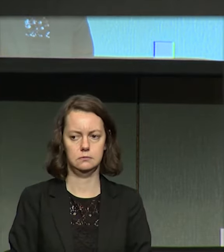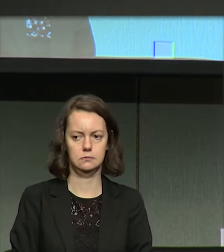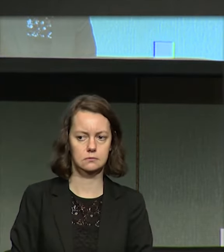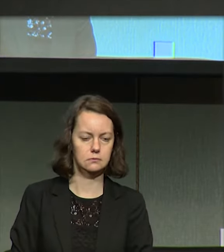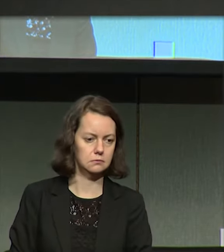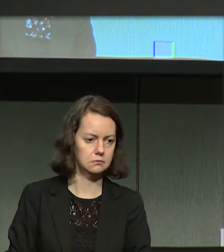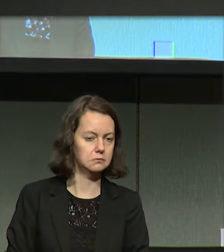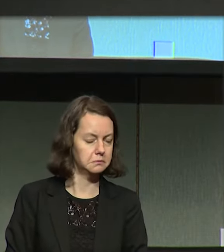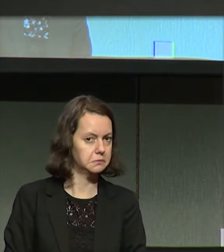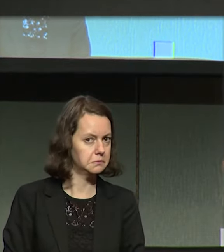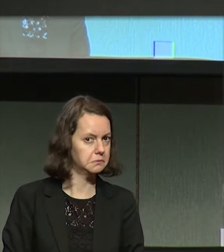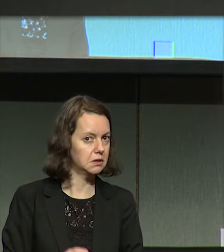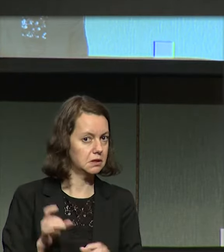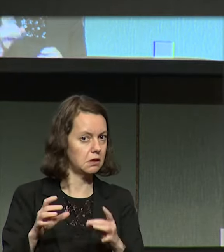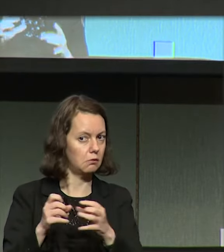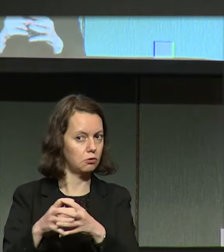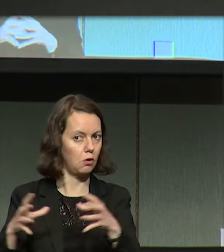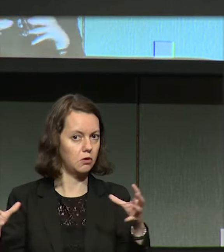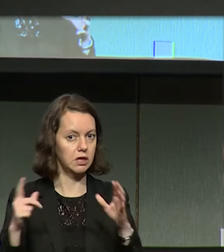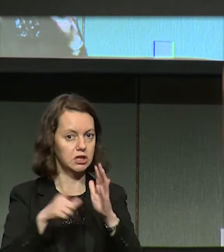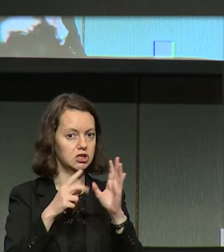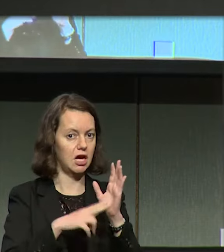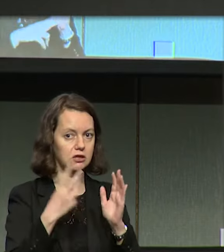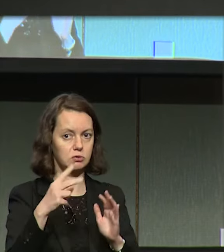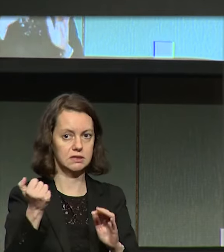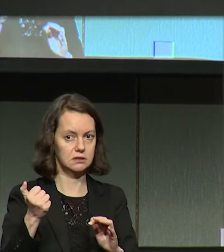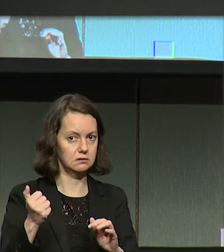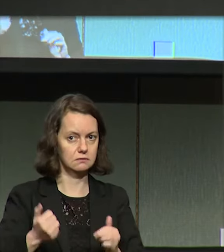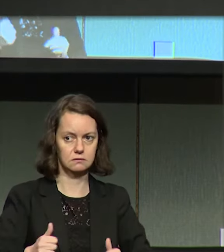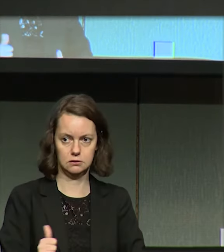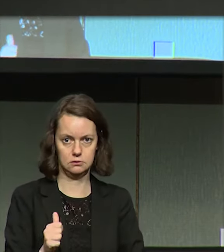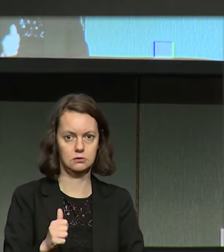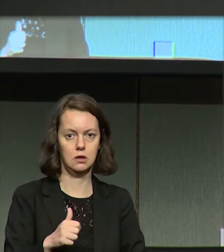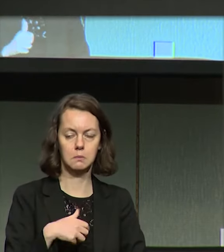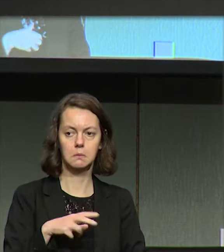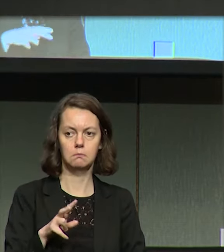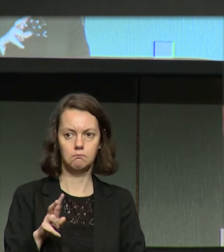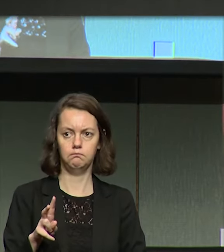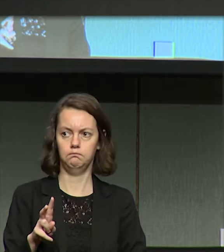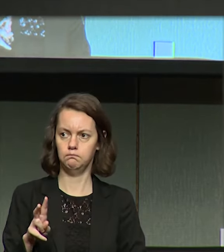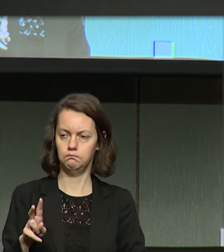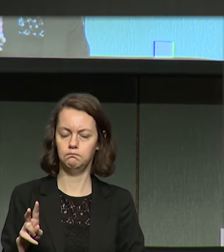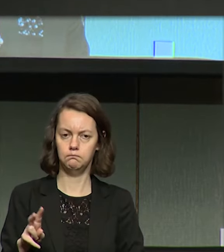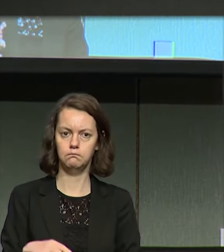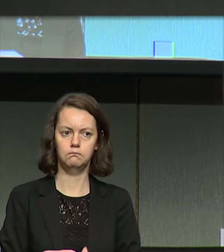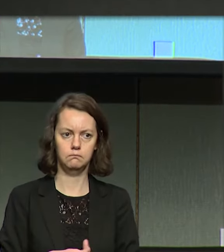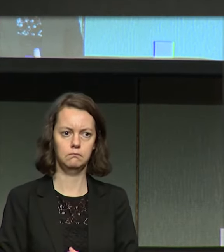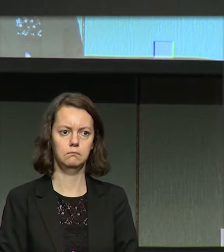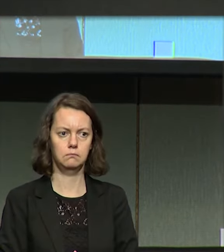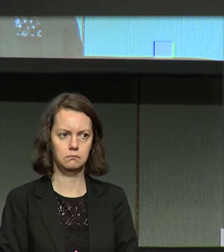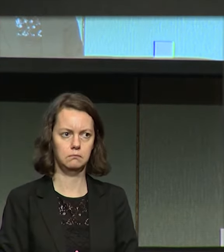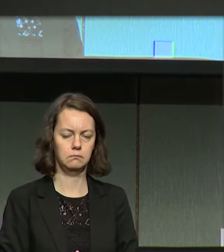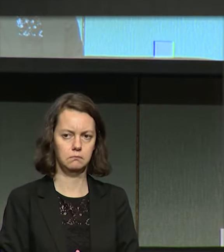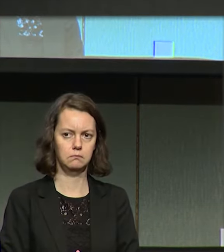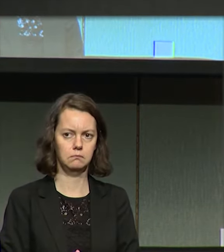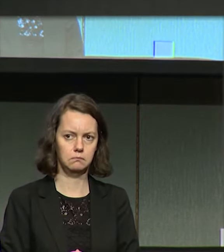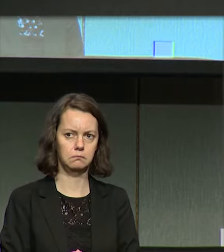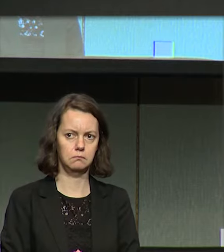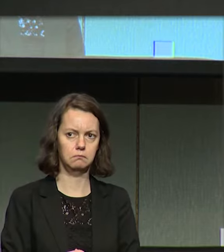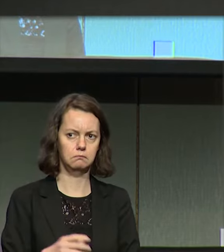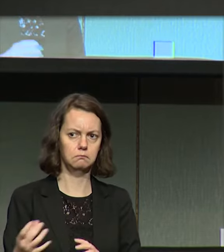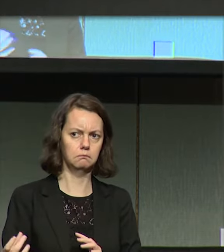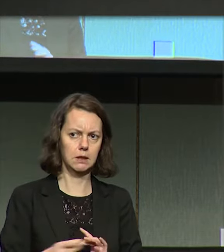getting bigger and bigger. And so when I see that, I think those things make me lean into my sense of being